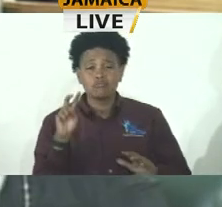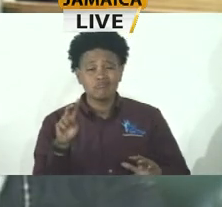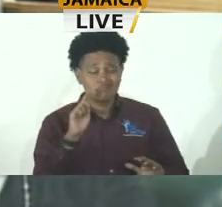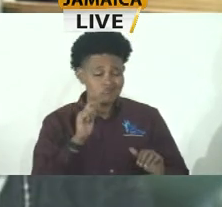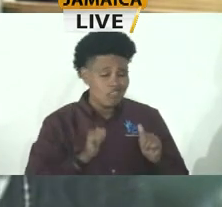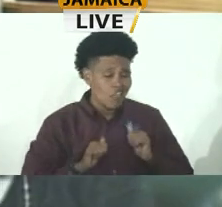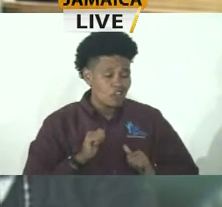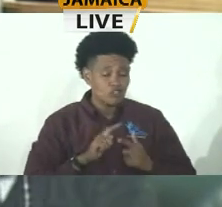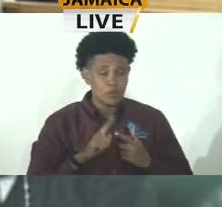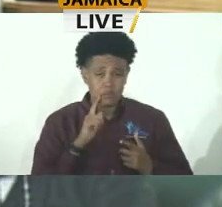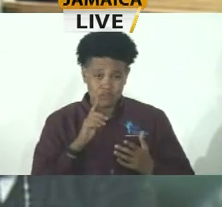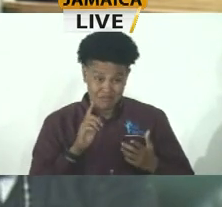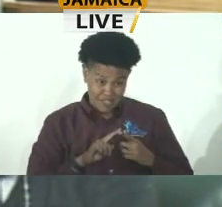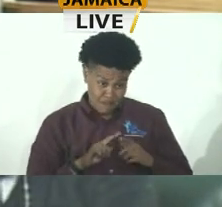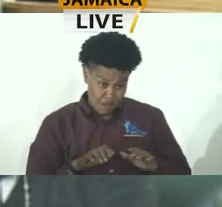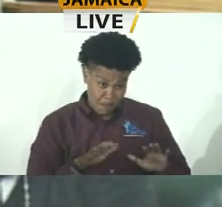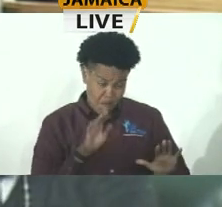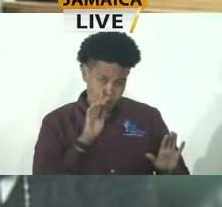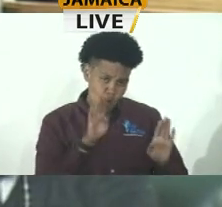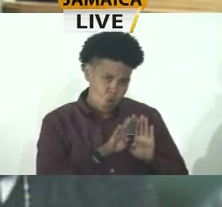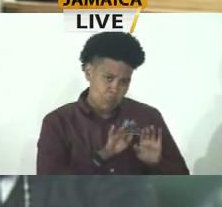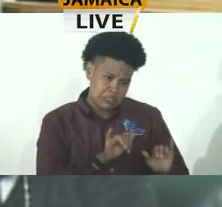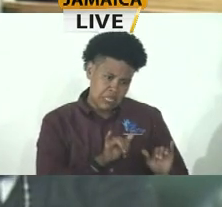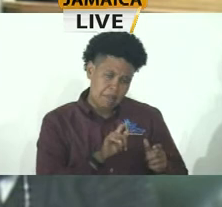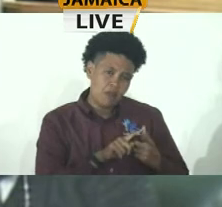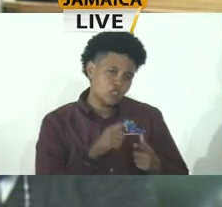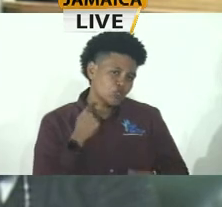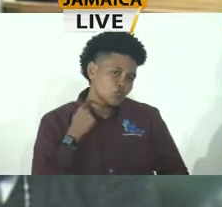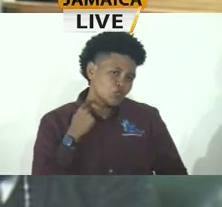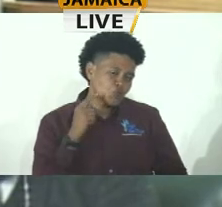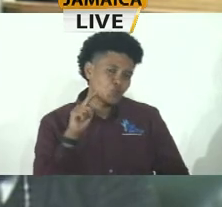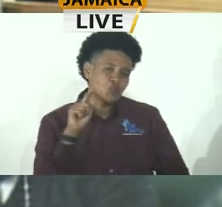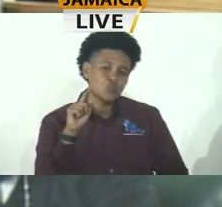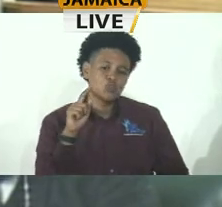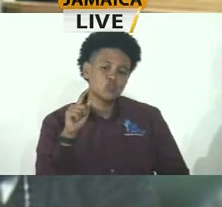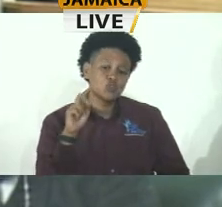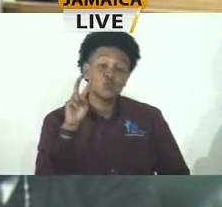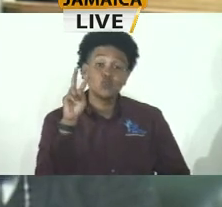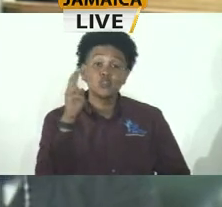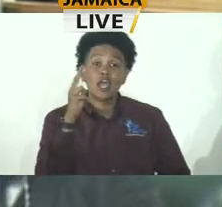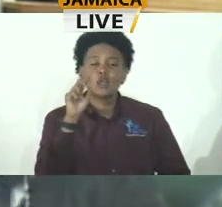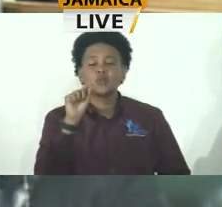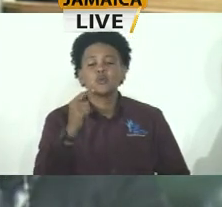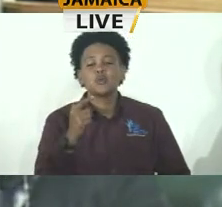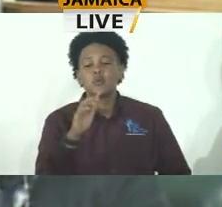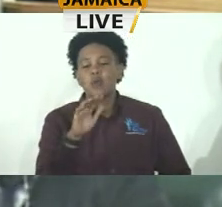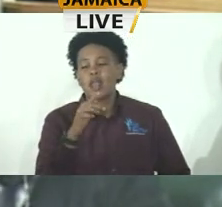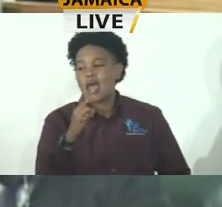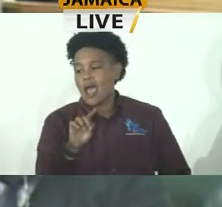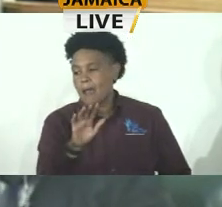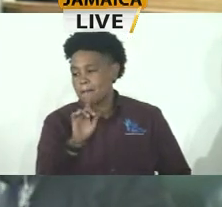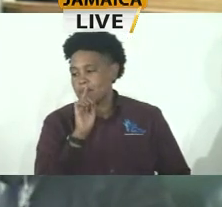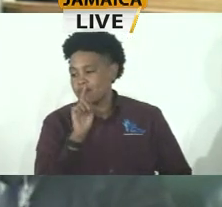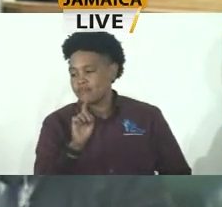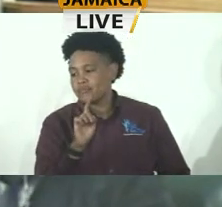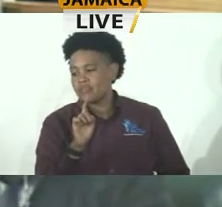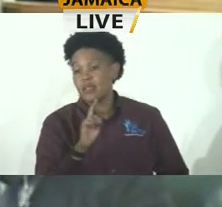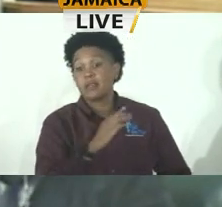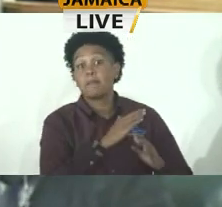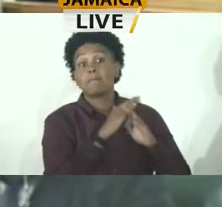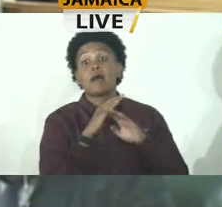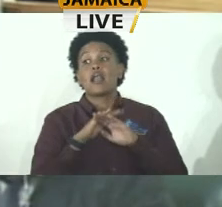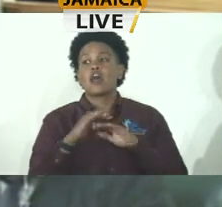or artistic performances will remain closed until june 20 june 2 2021 the ban on